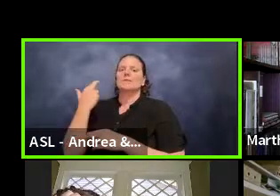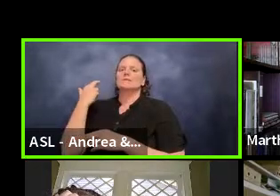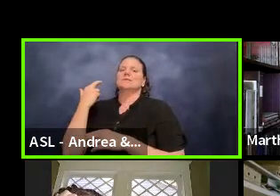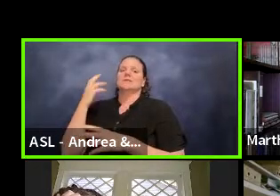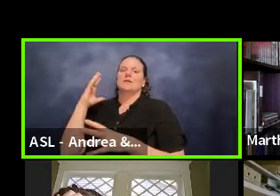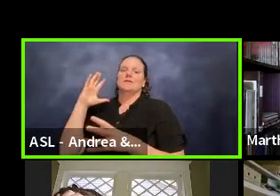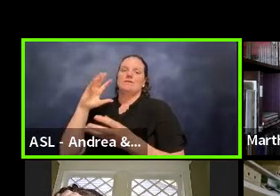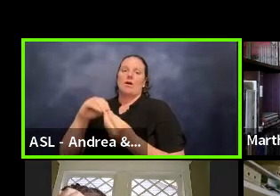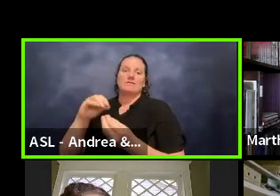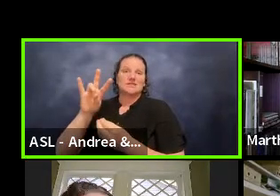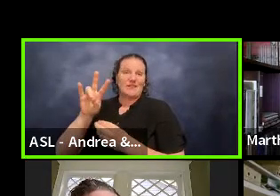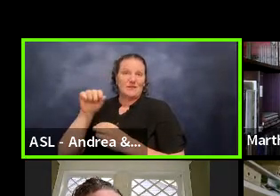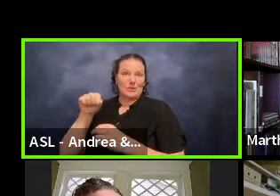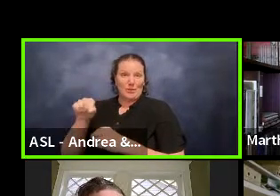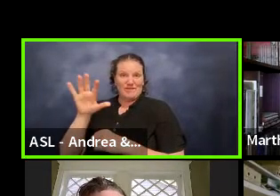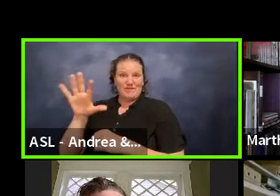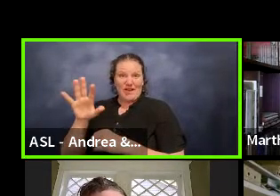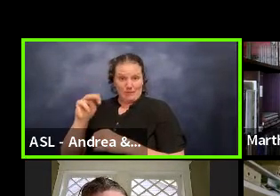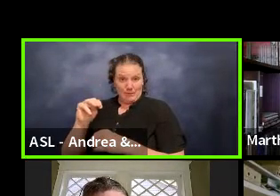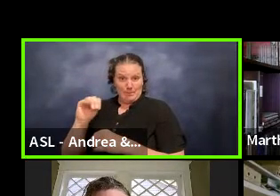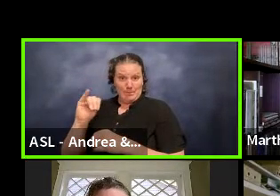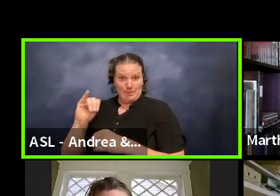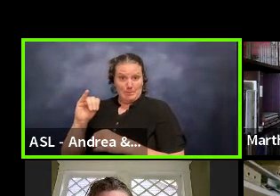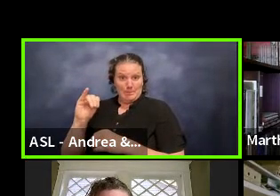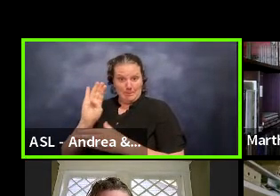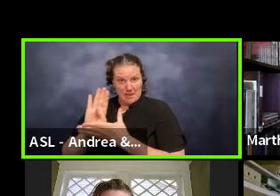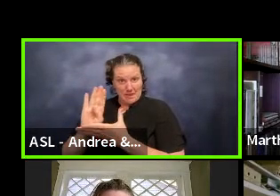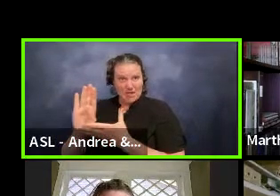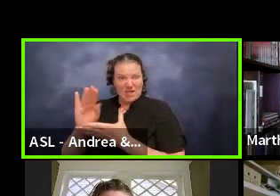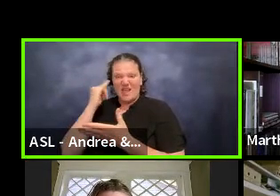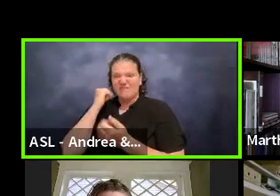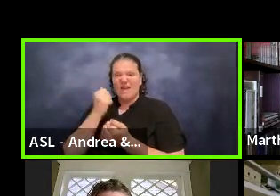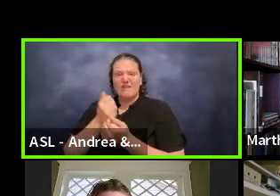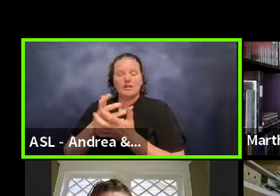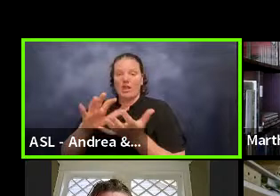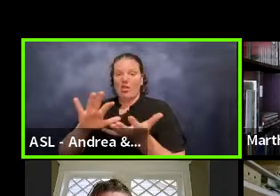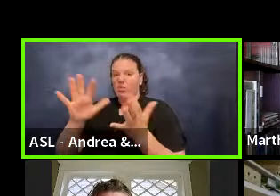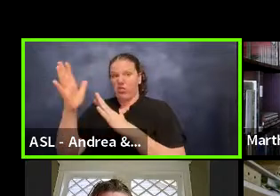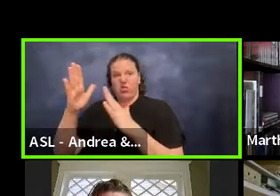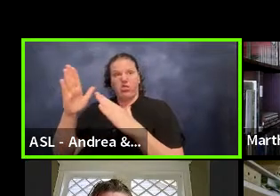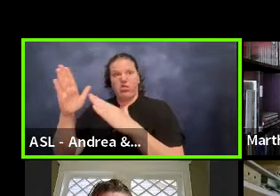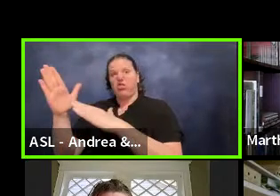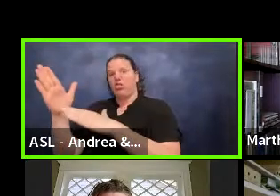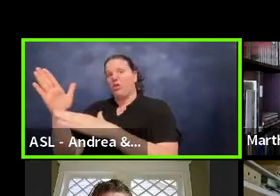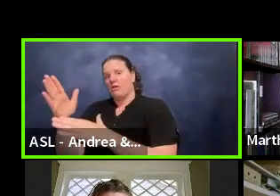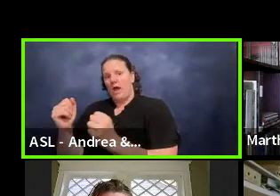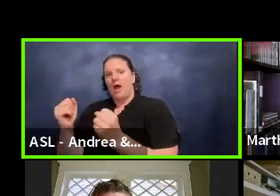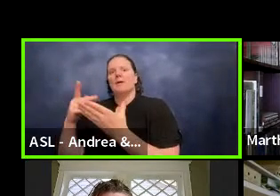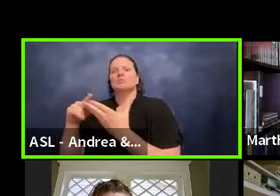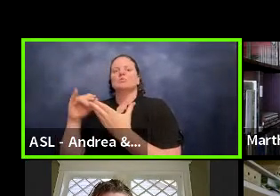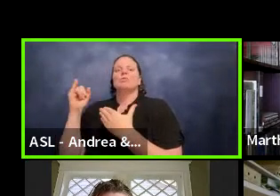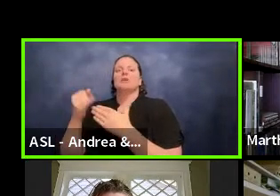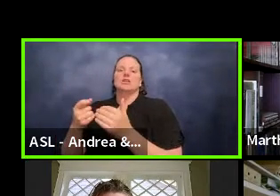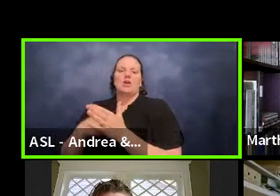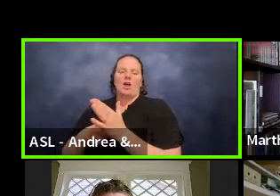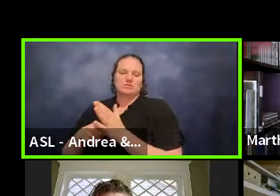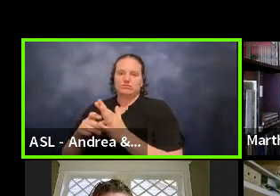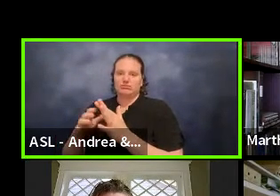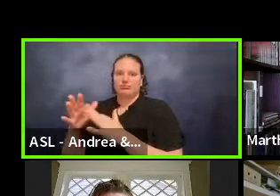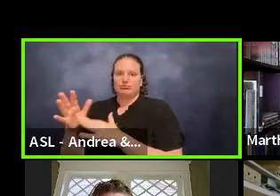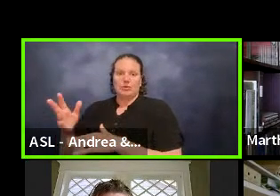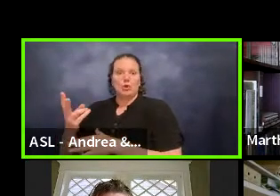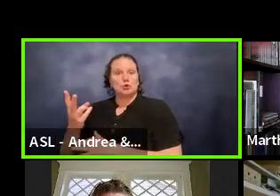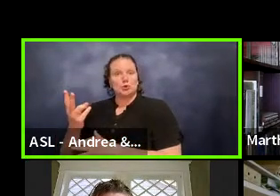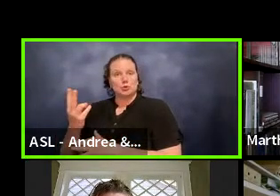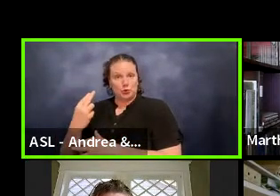That 7.5 million was, if everything goes sideways, how much would this project cost? And back 2